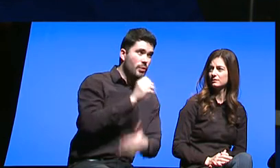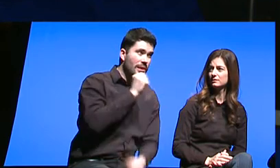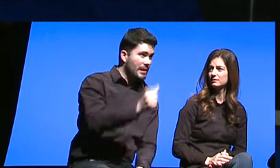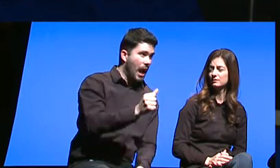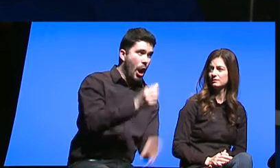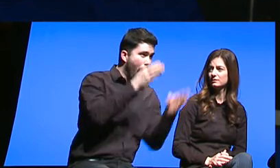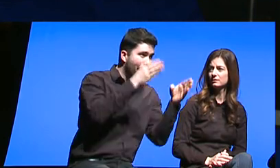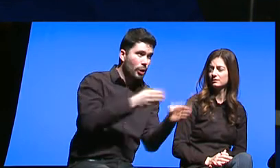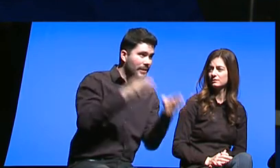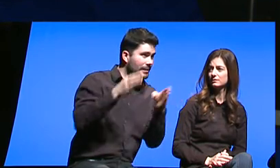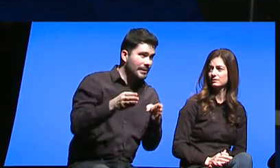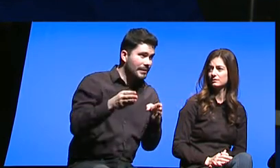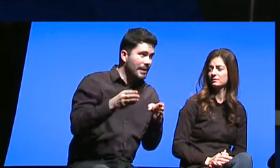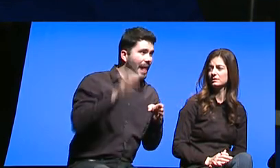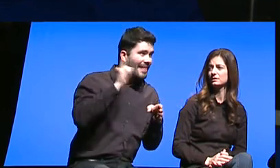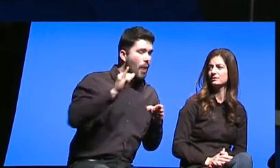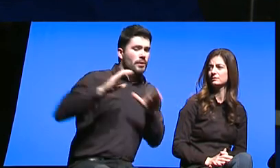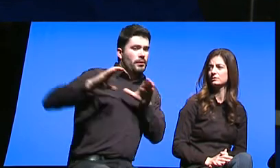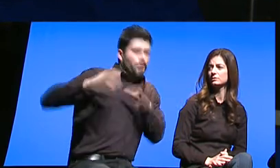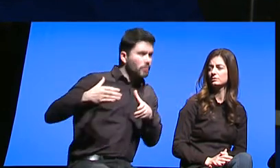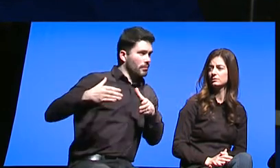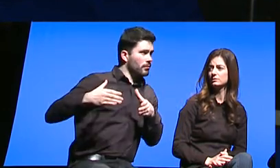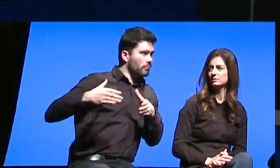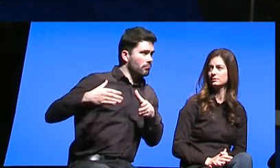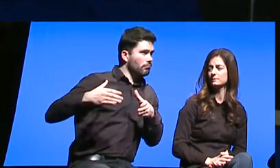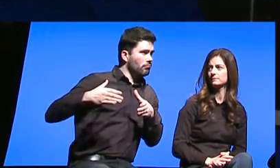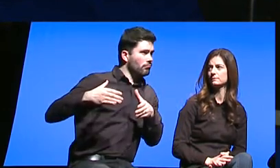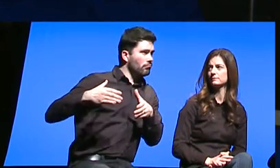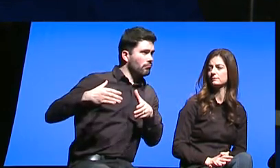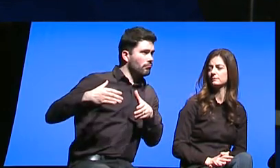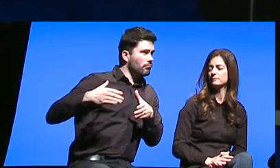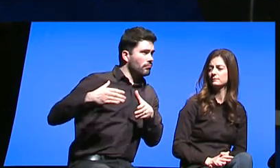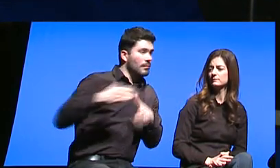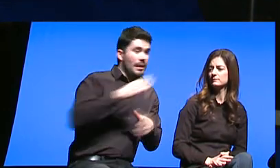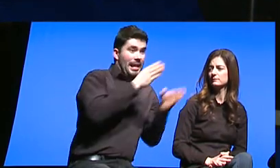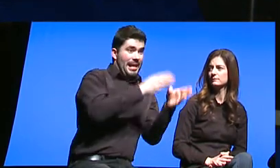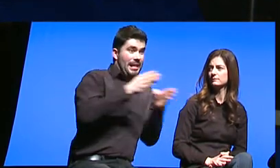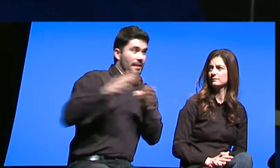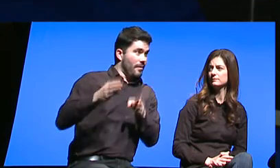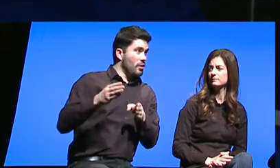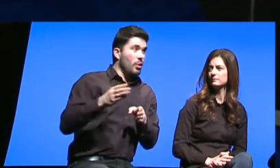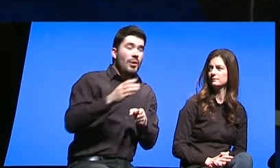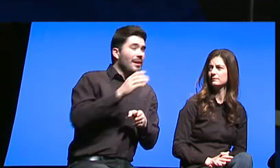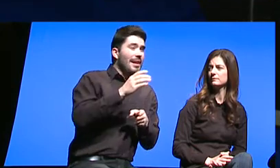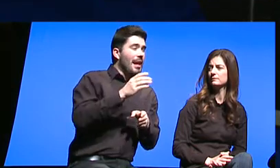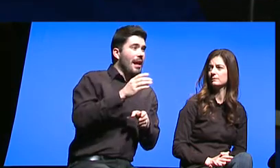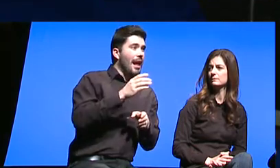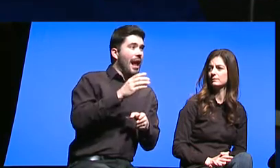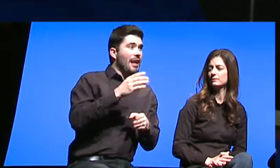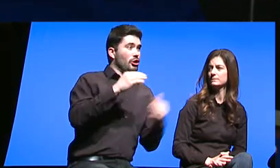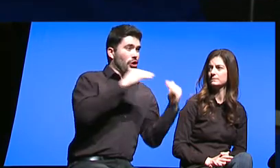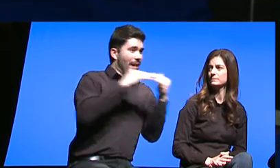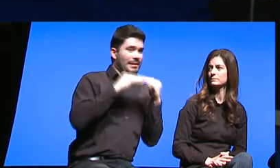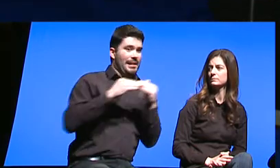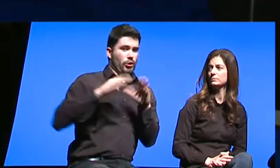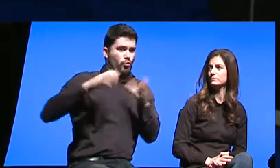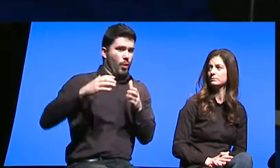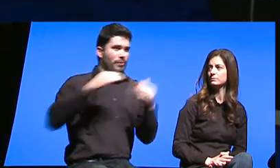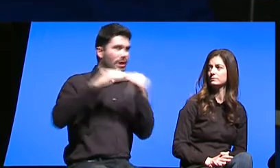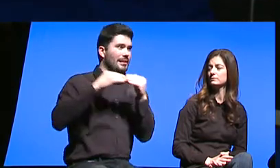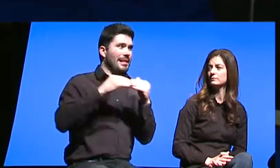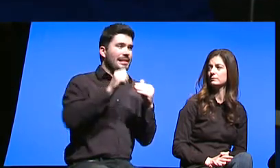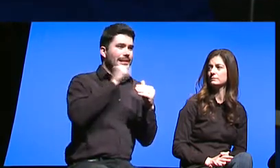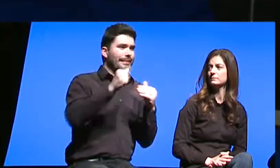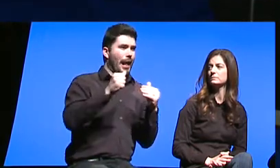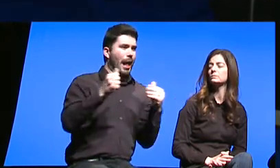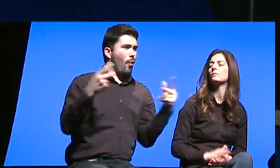it was a movement by the people, okay? So this idea that an individual and you're undermining social justice, you're wrong, okay?